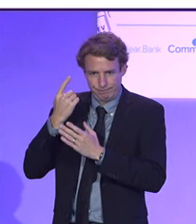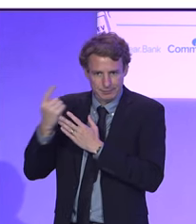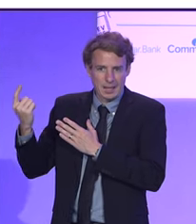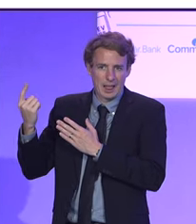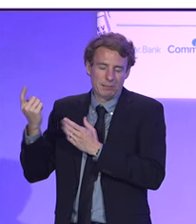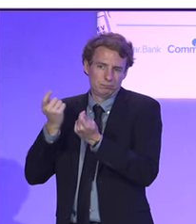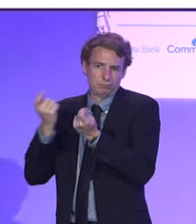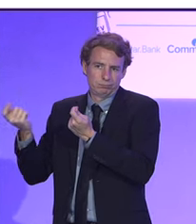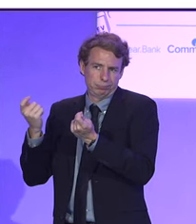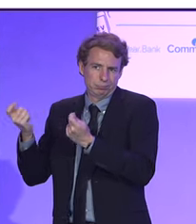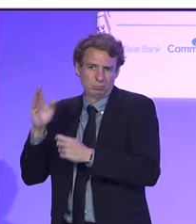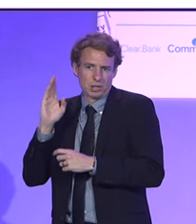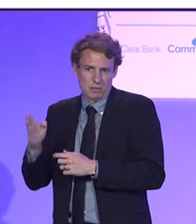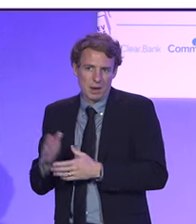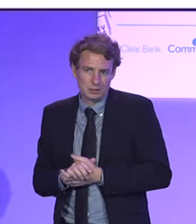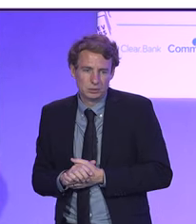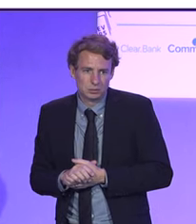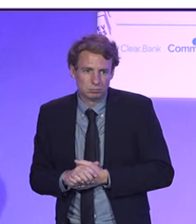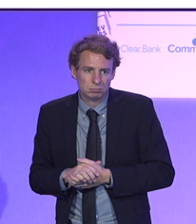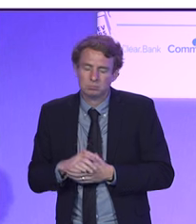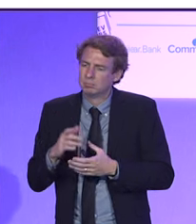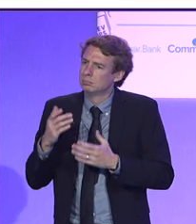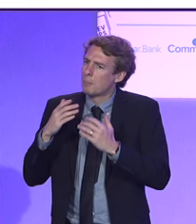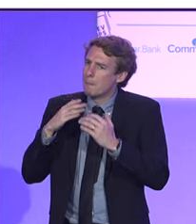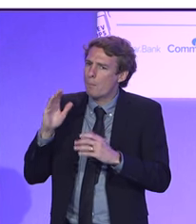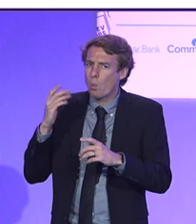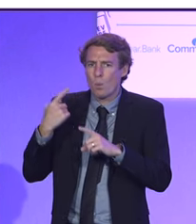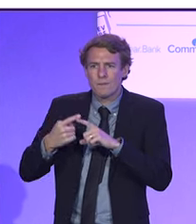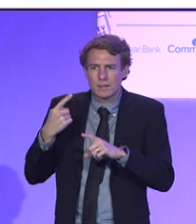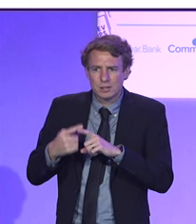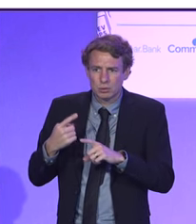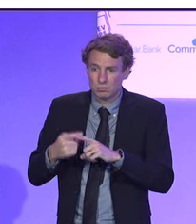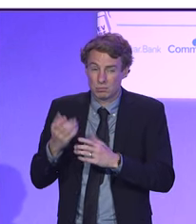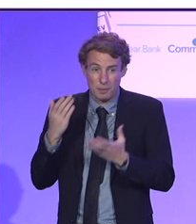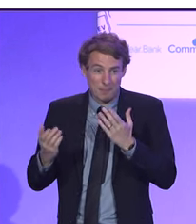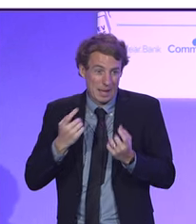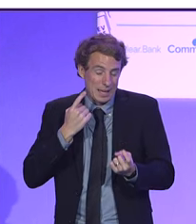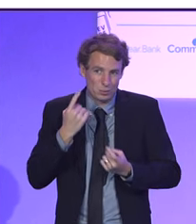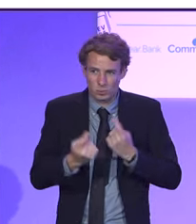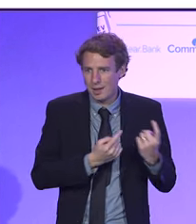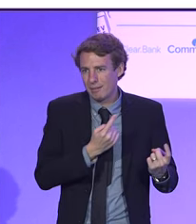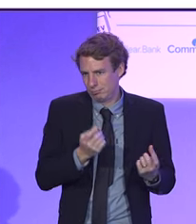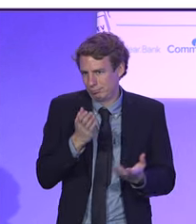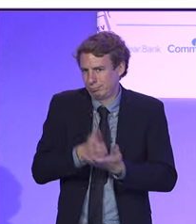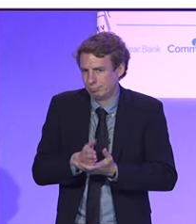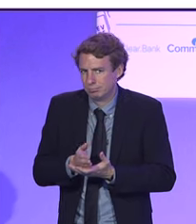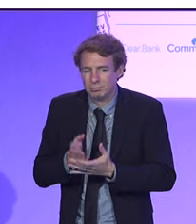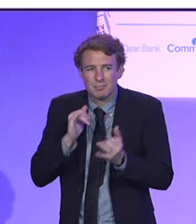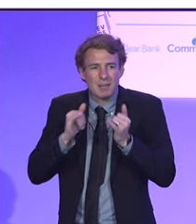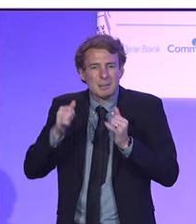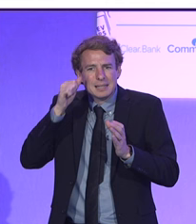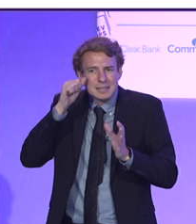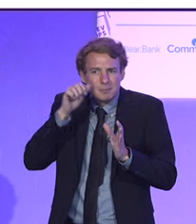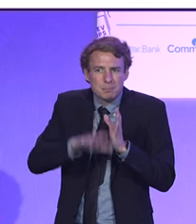and they will manage the service in a much more efficient way than you can ever do. Even if you've got lots of experience, they